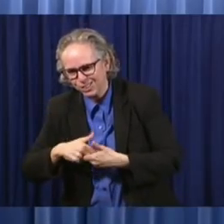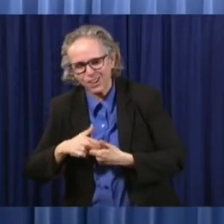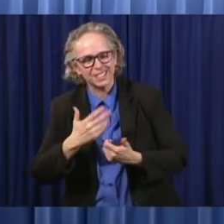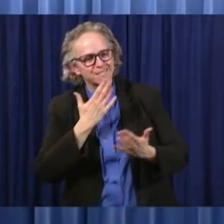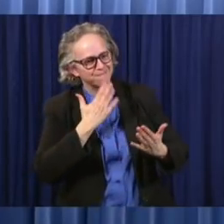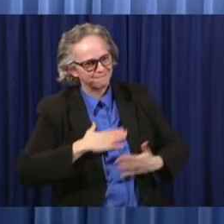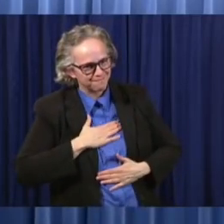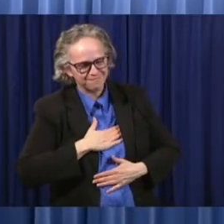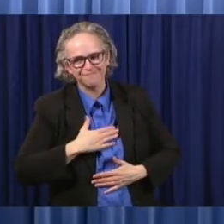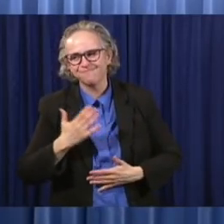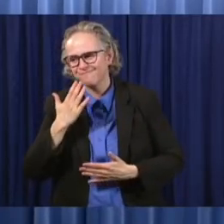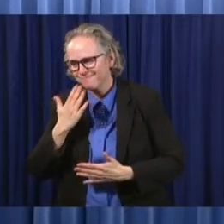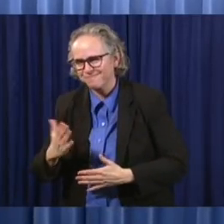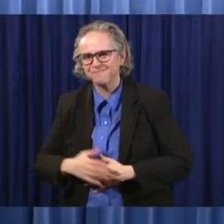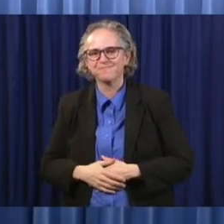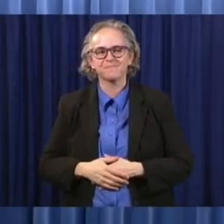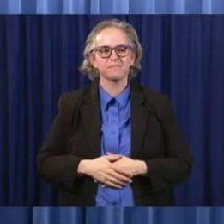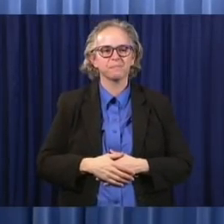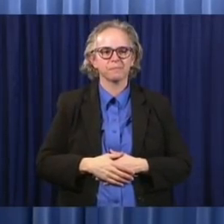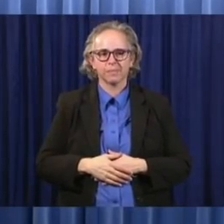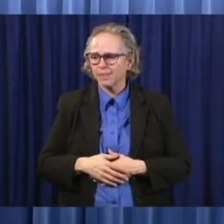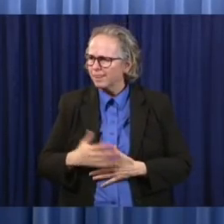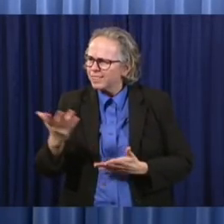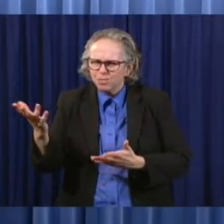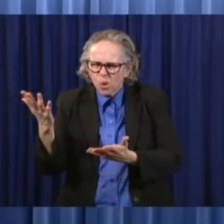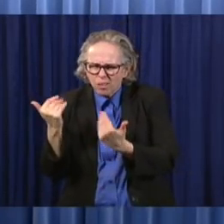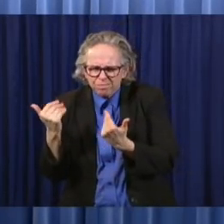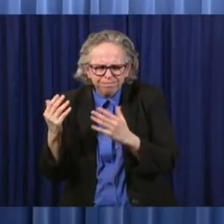you. You want to give us a little report,